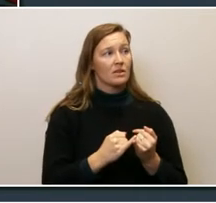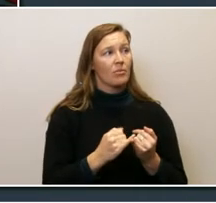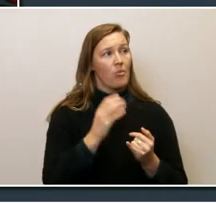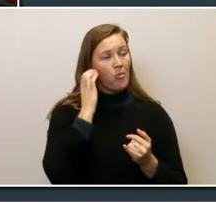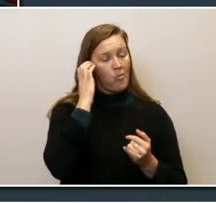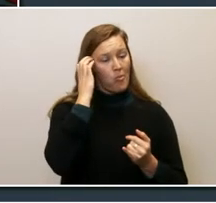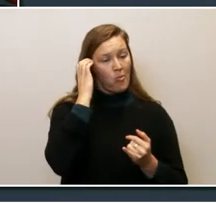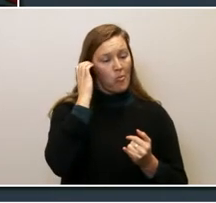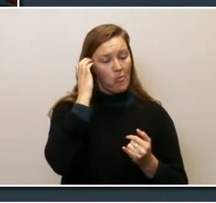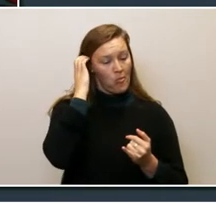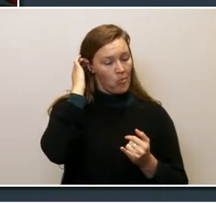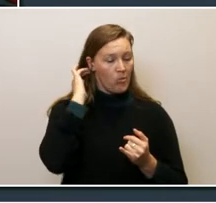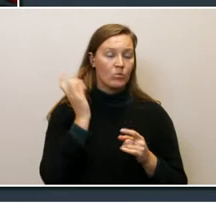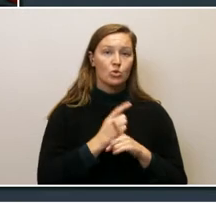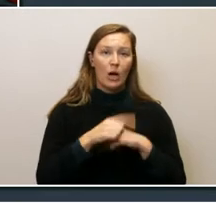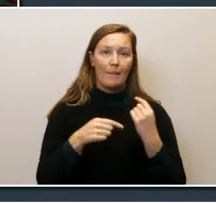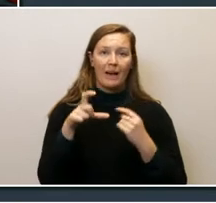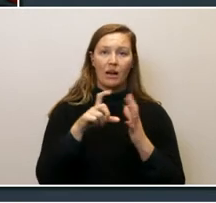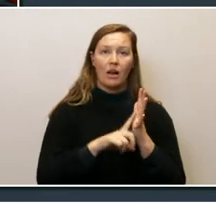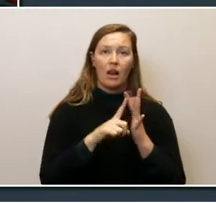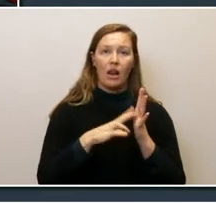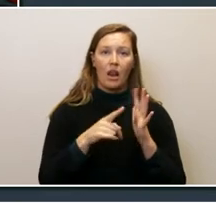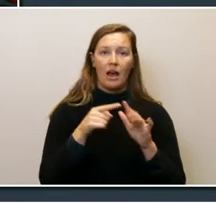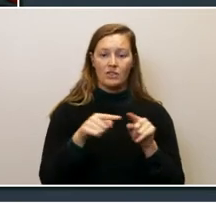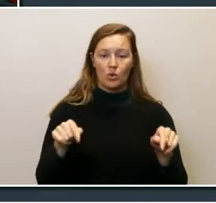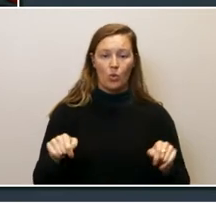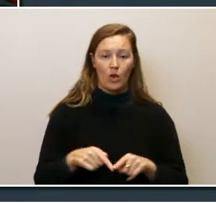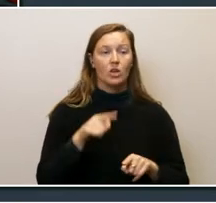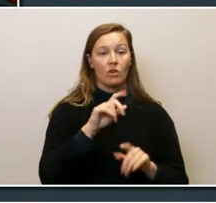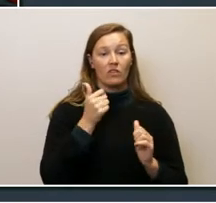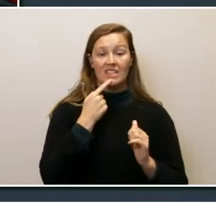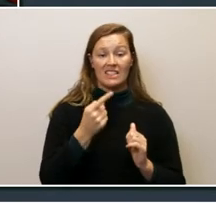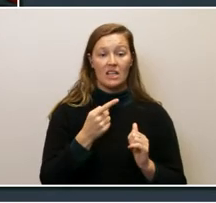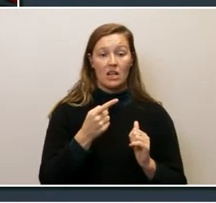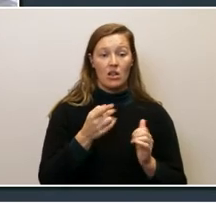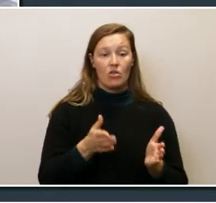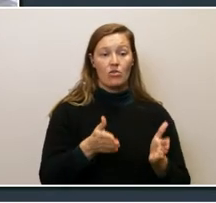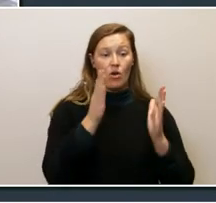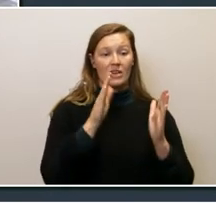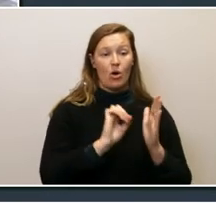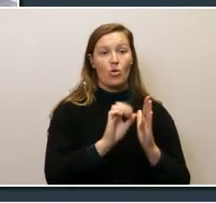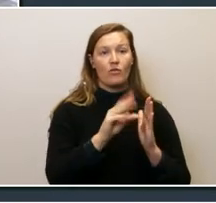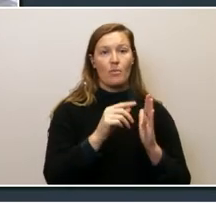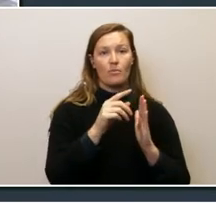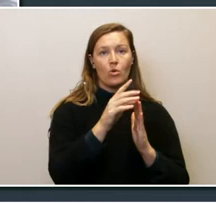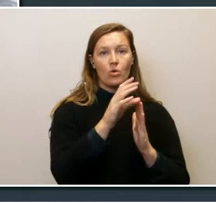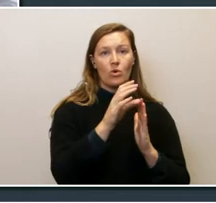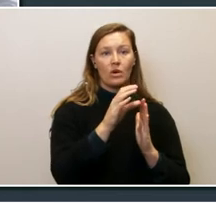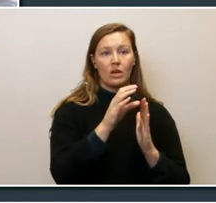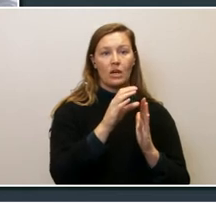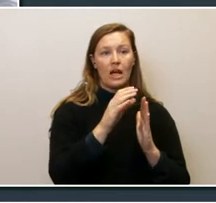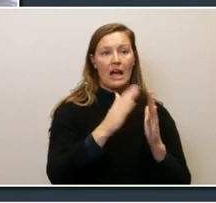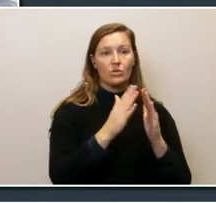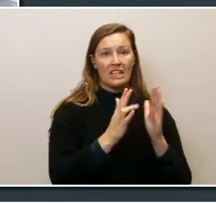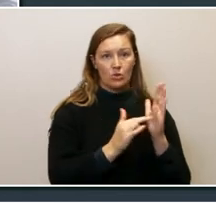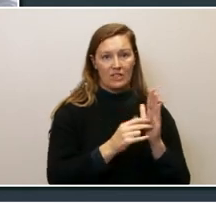So just with regards to Clive Square, and you have identified that the property owned by Kāinga Ora as being a big part